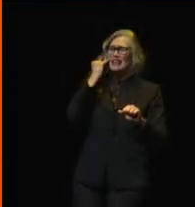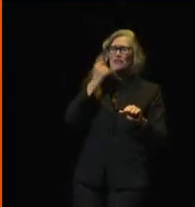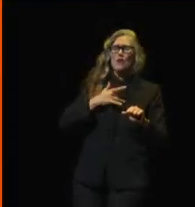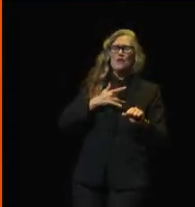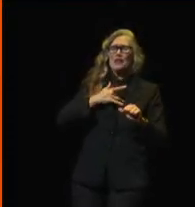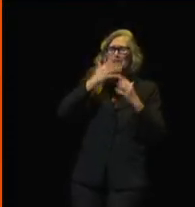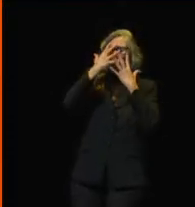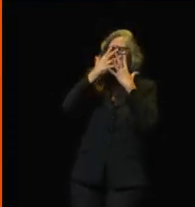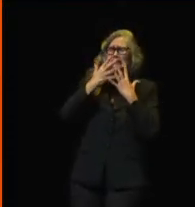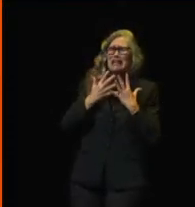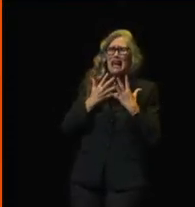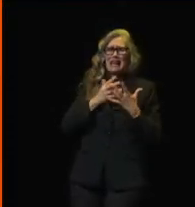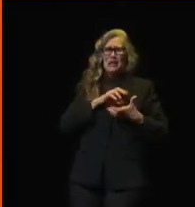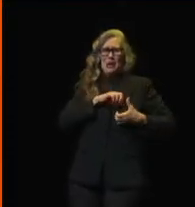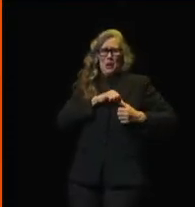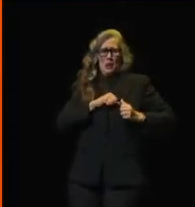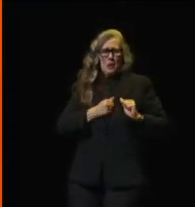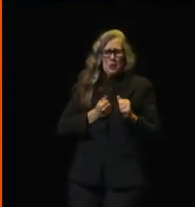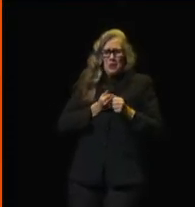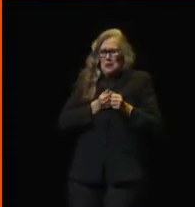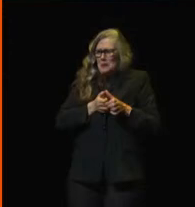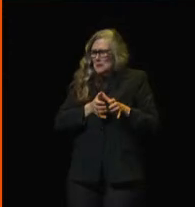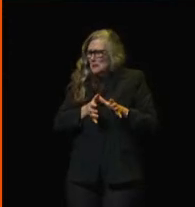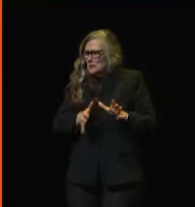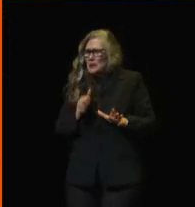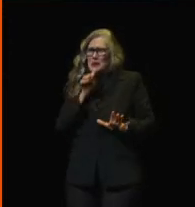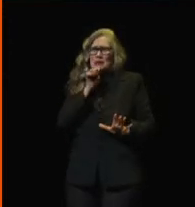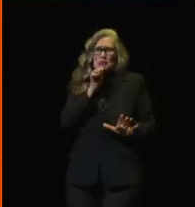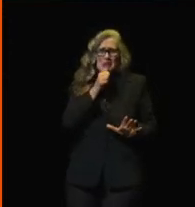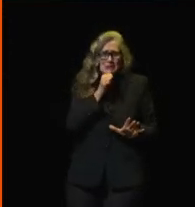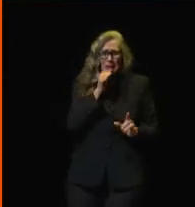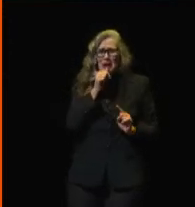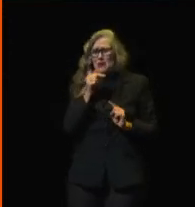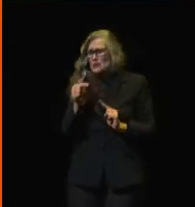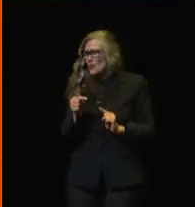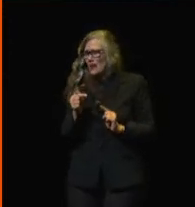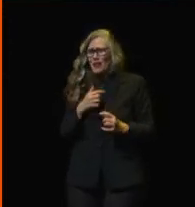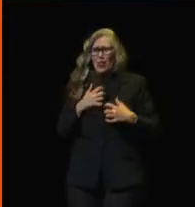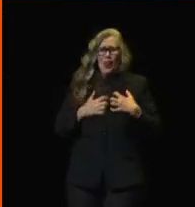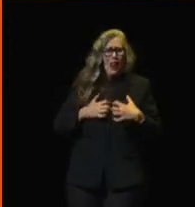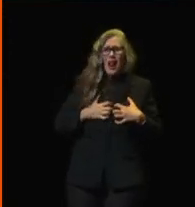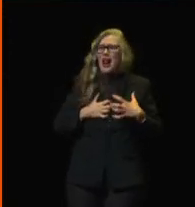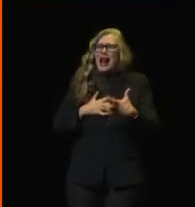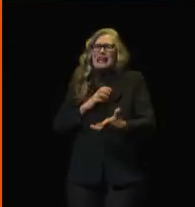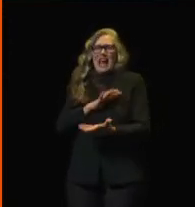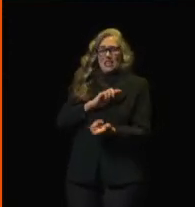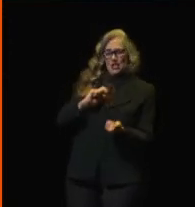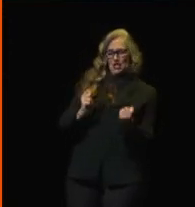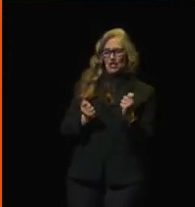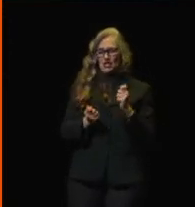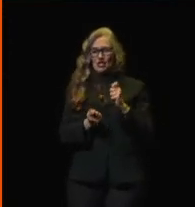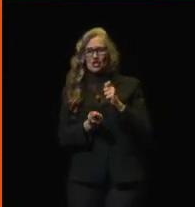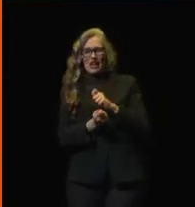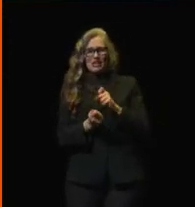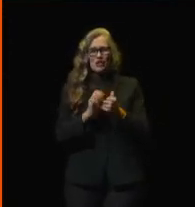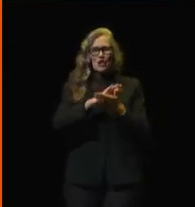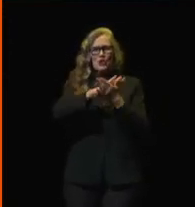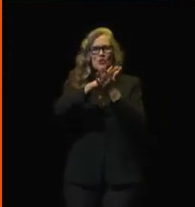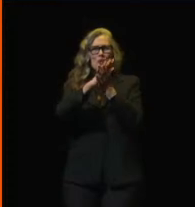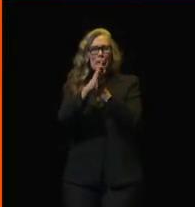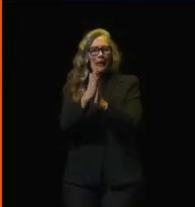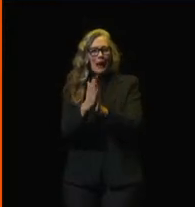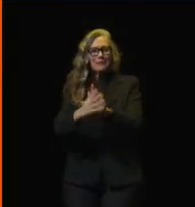our country, that our lives depend on that capacity. So under the most